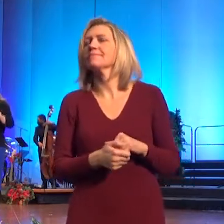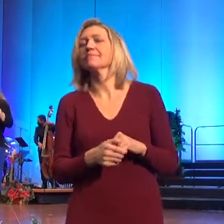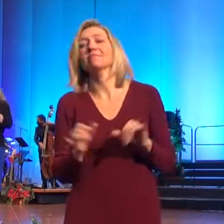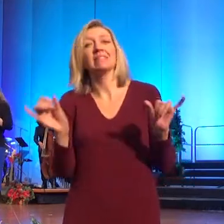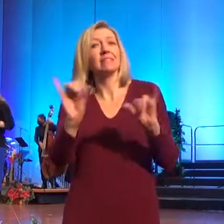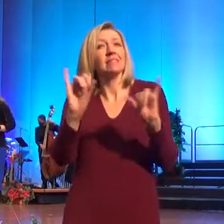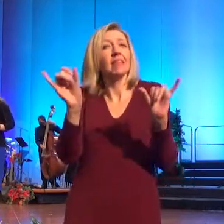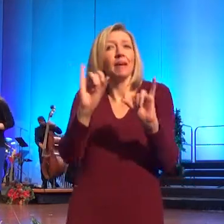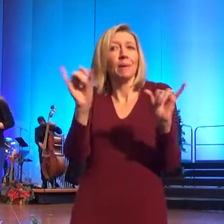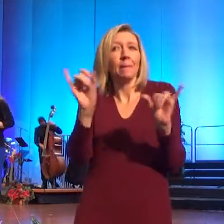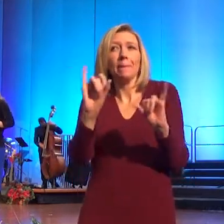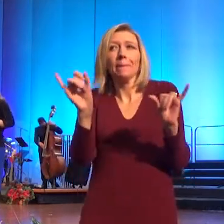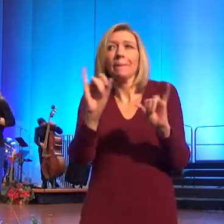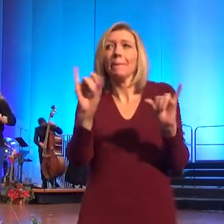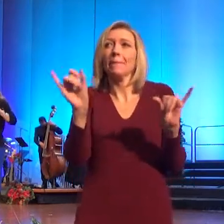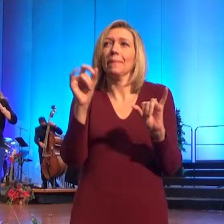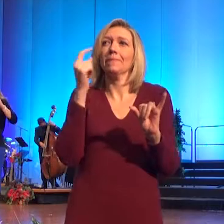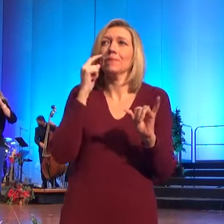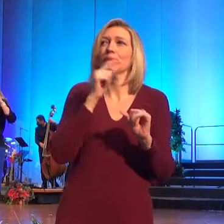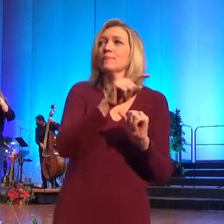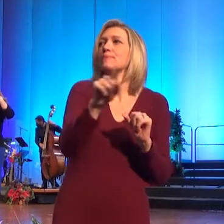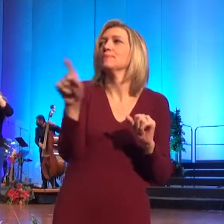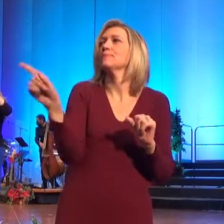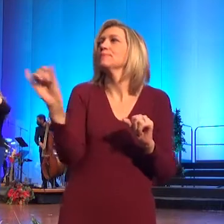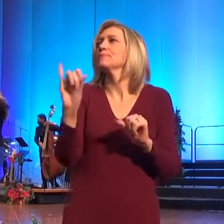Oh, the same thing too.